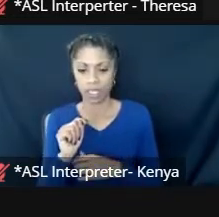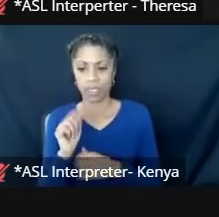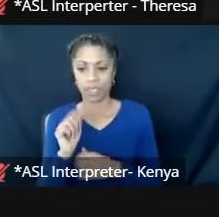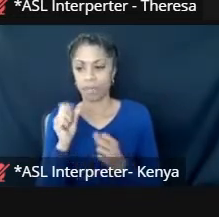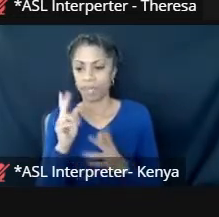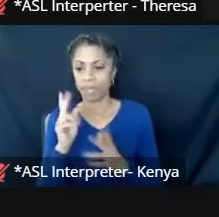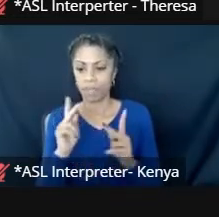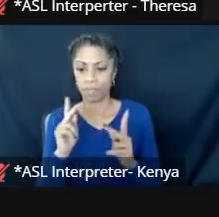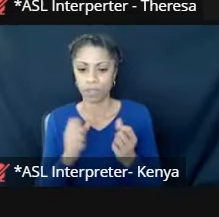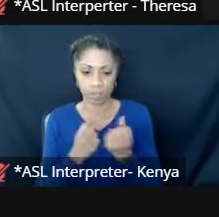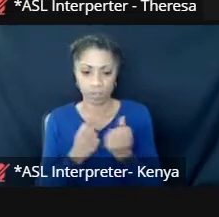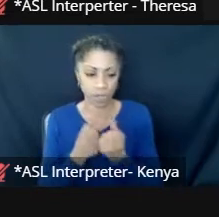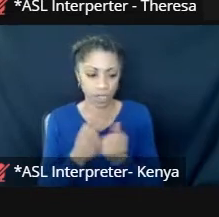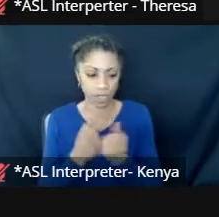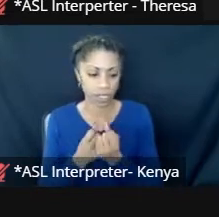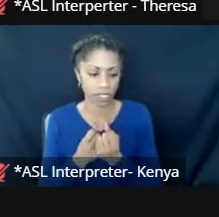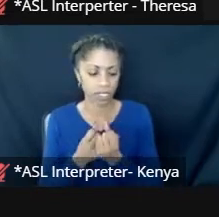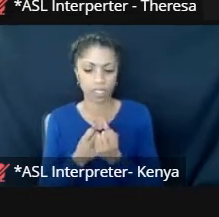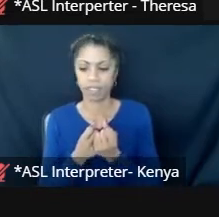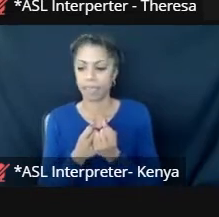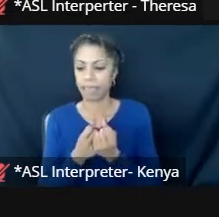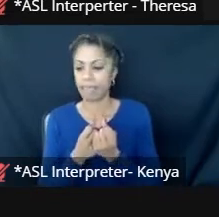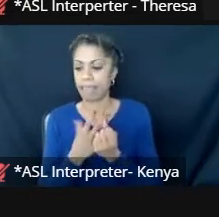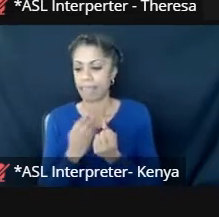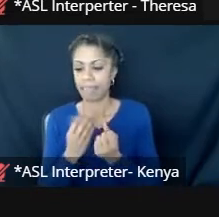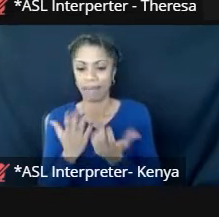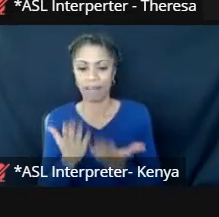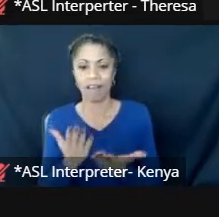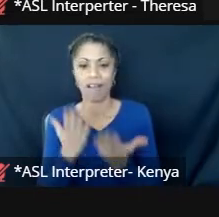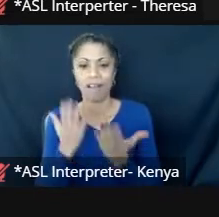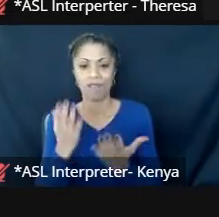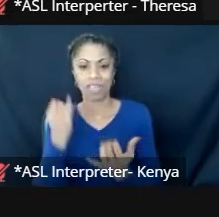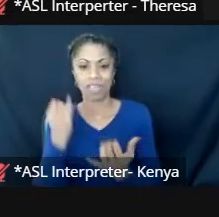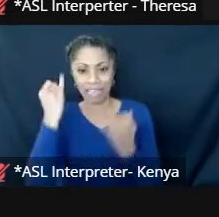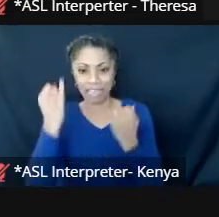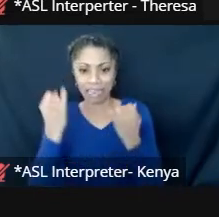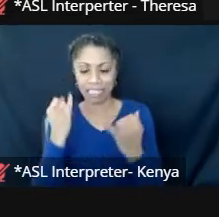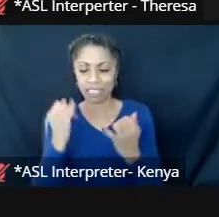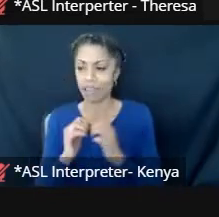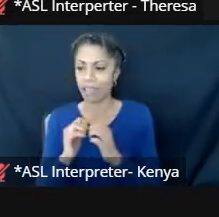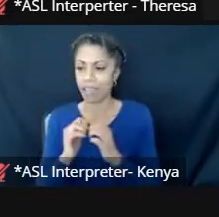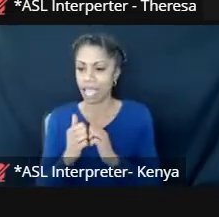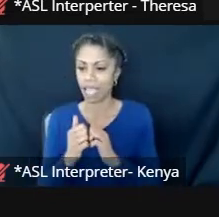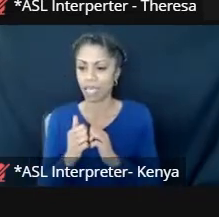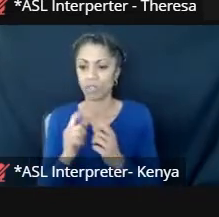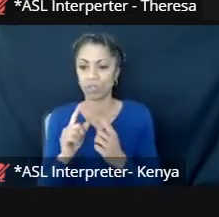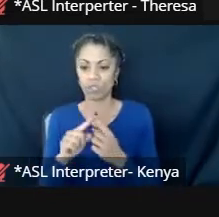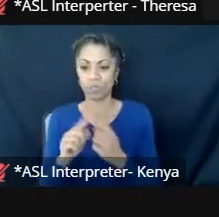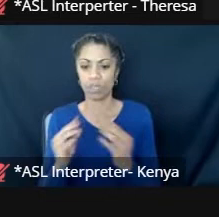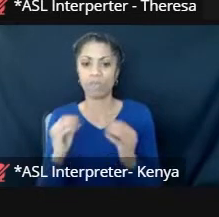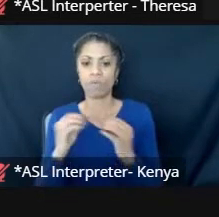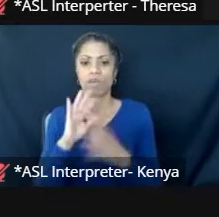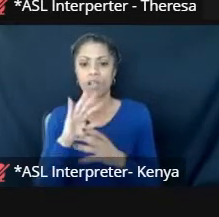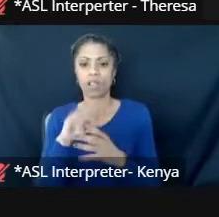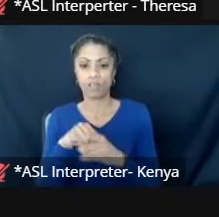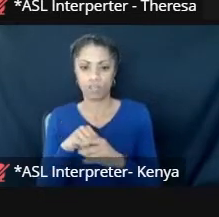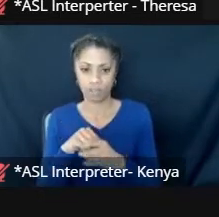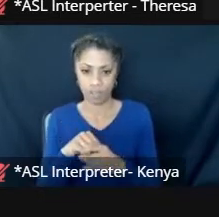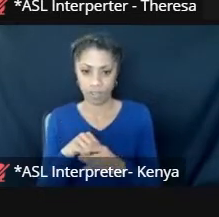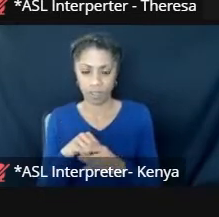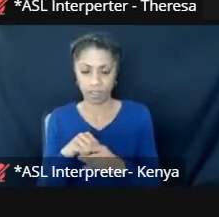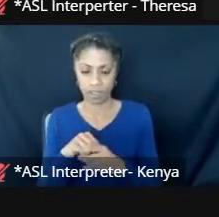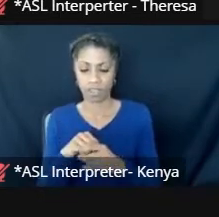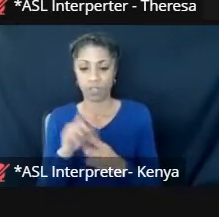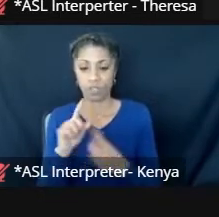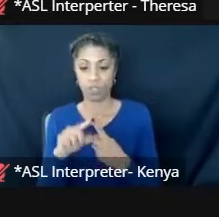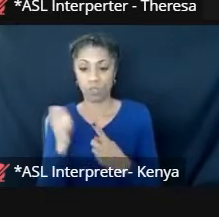comments, urging and offering up ideas for how to be more inclusive to all of us and